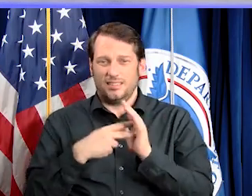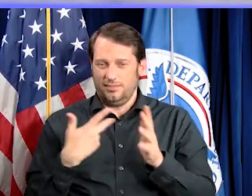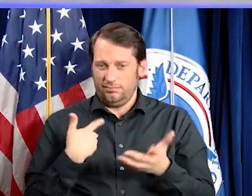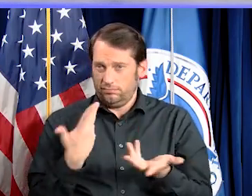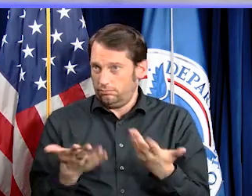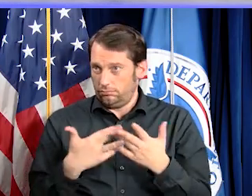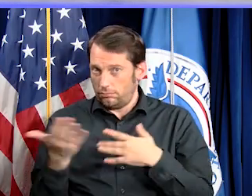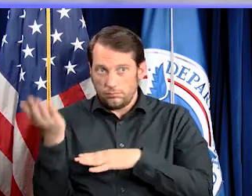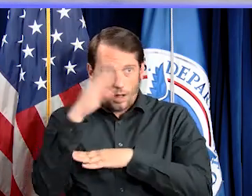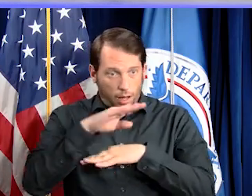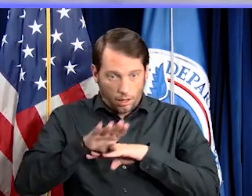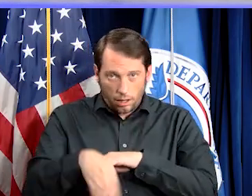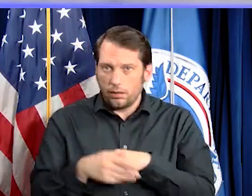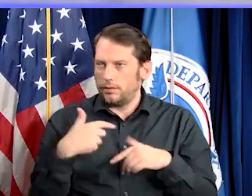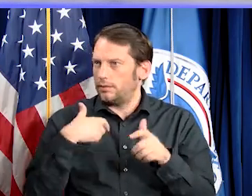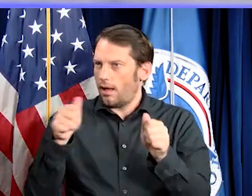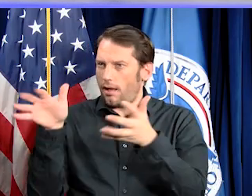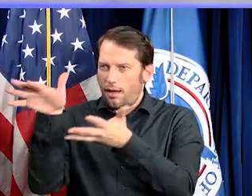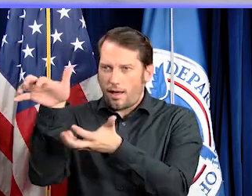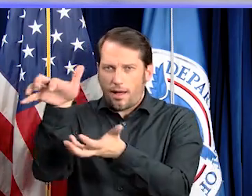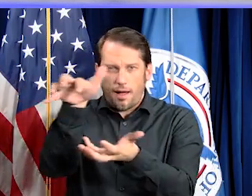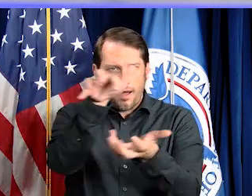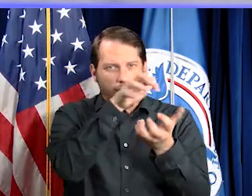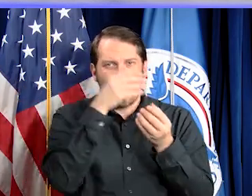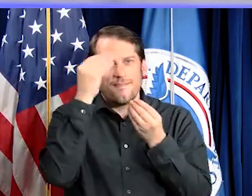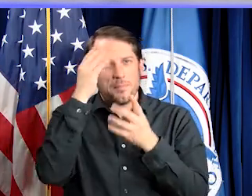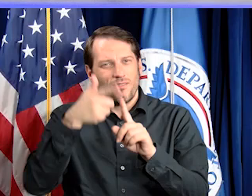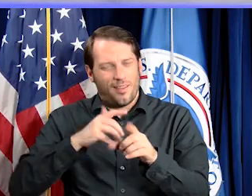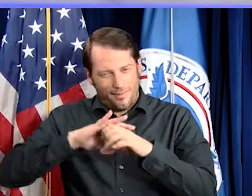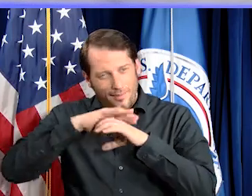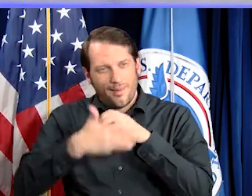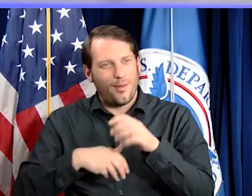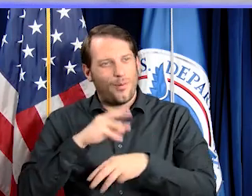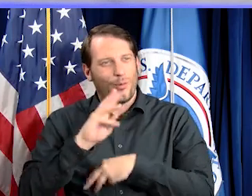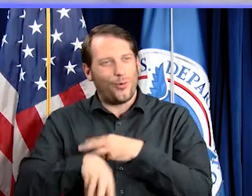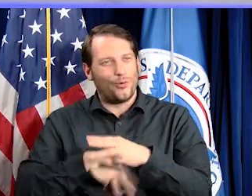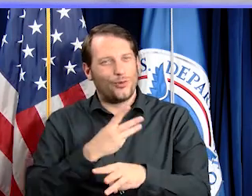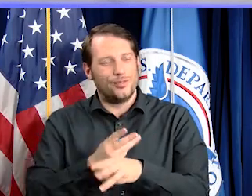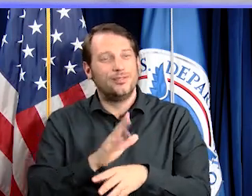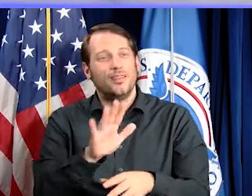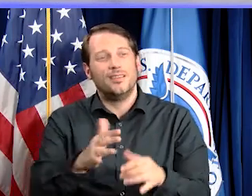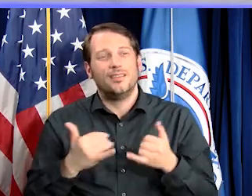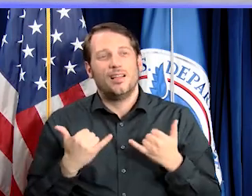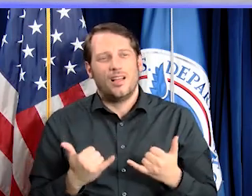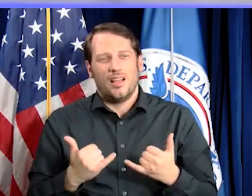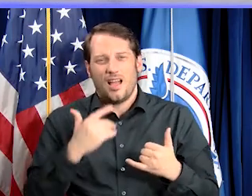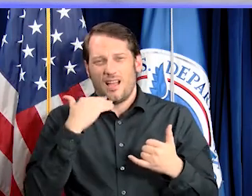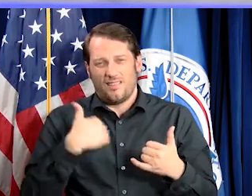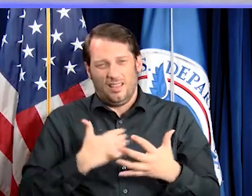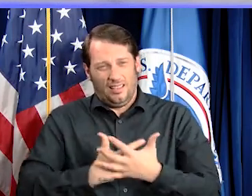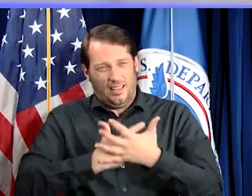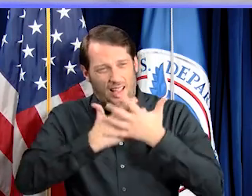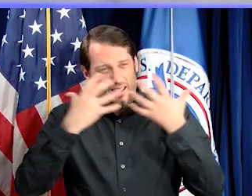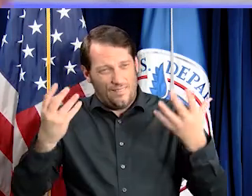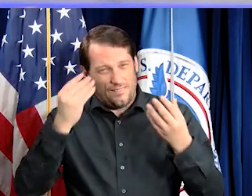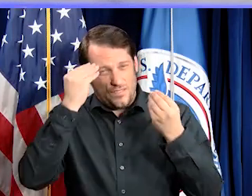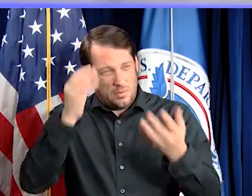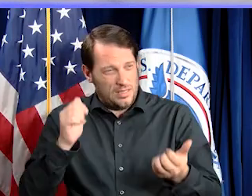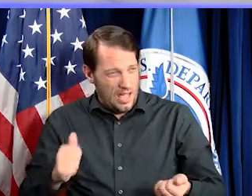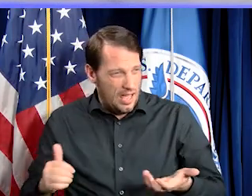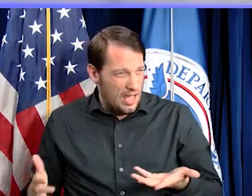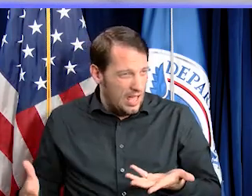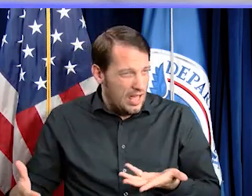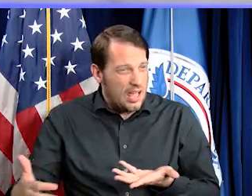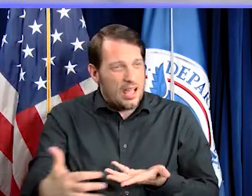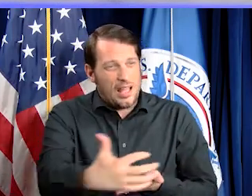that time zone difference. So really, we are at a point right now where There is so much data. We can keep collecting